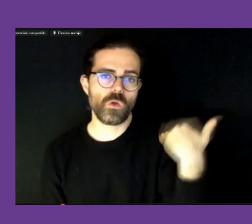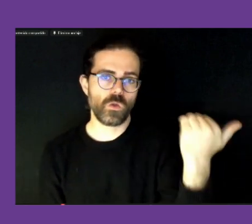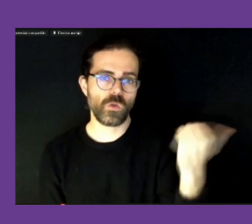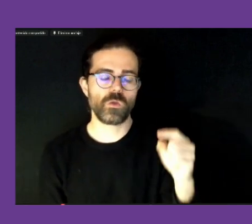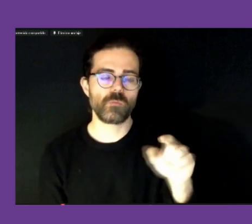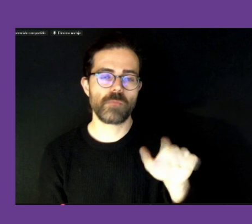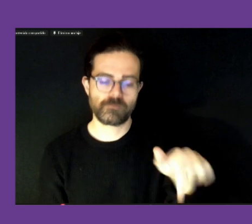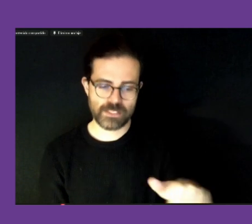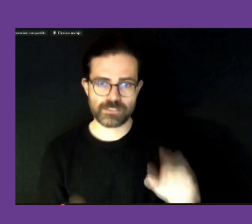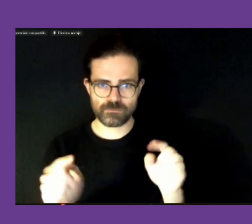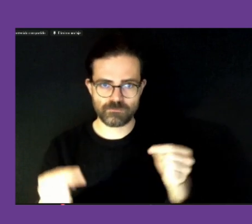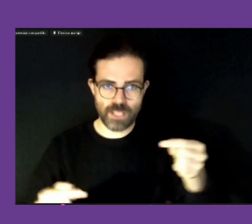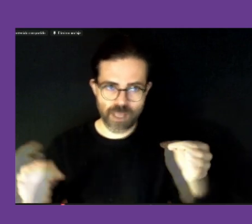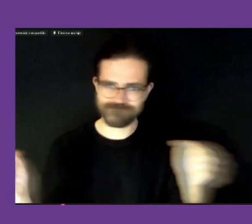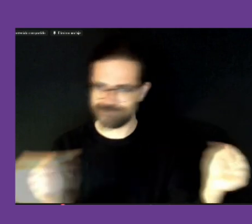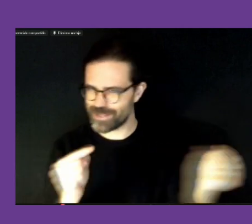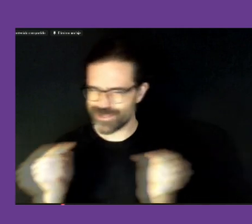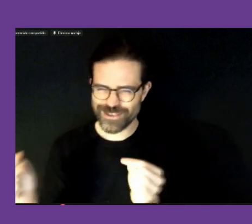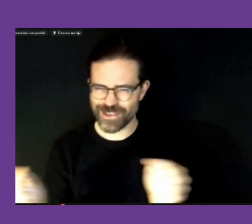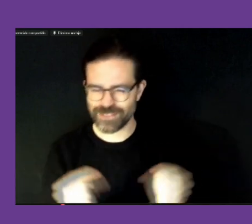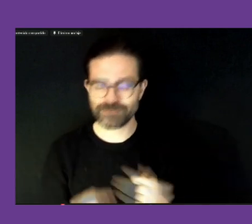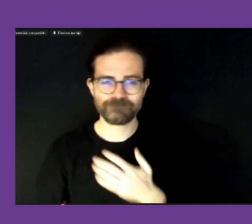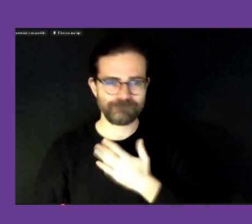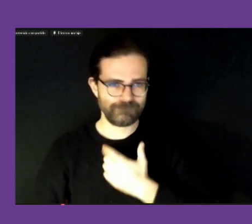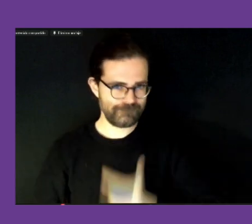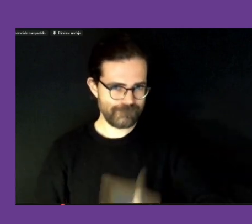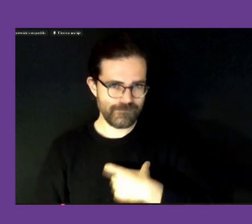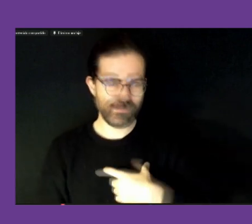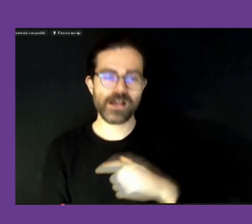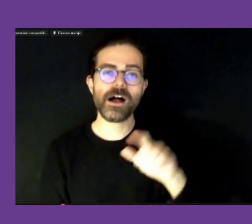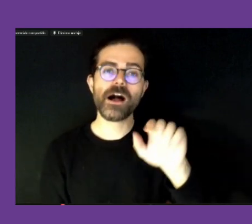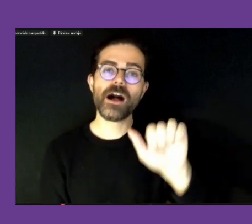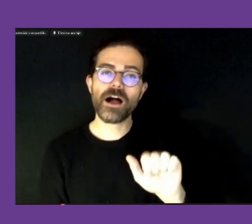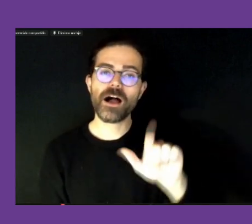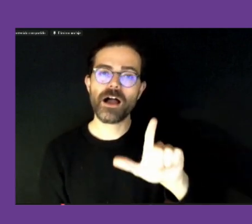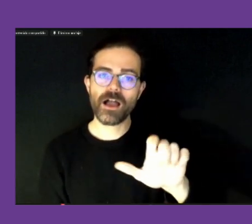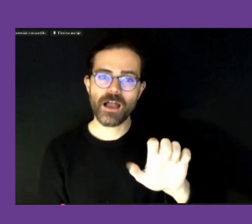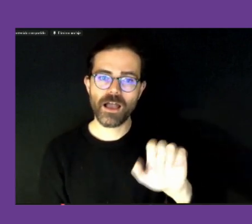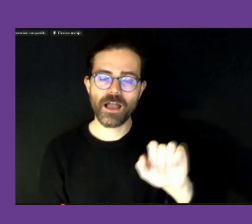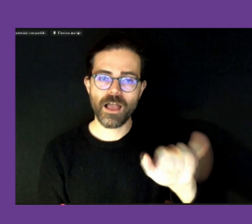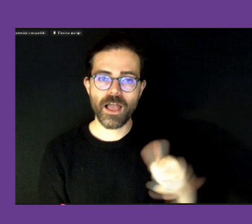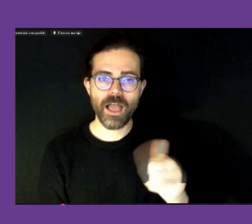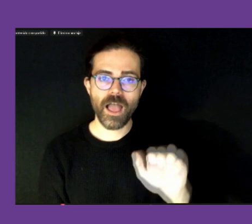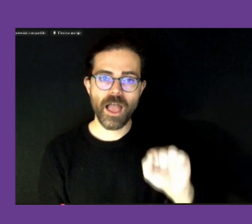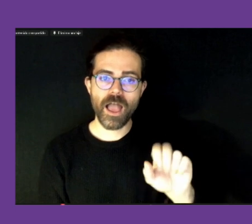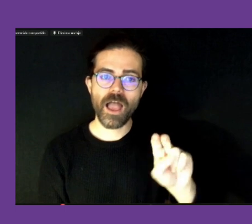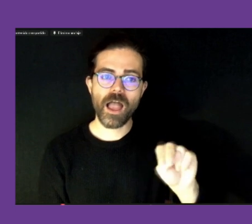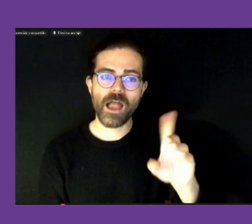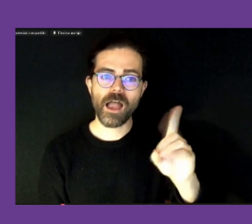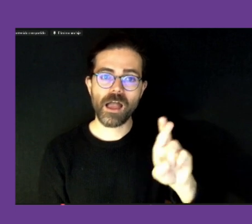discussion. I'm Alejandro Moledo. I'm the Deputy Director and Head of Policy at the European Disability